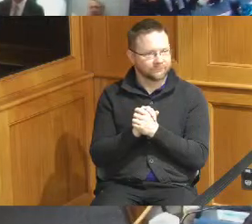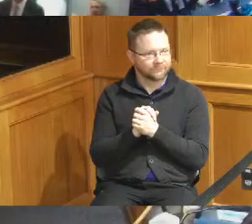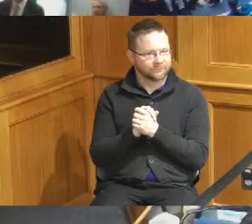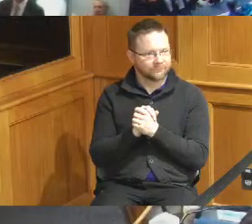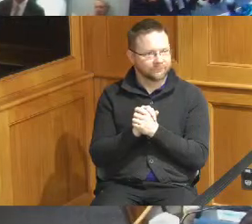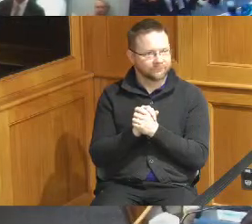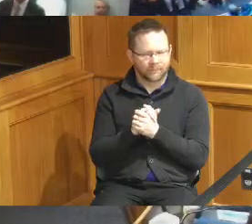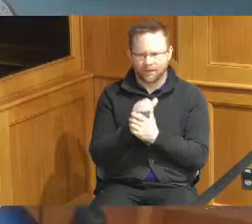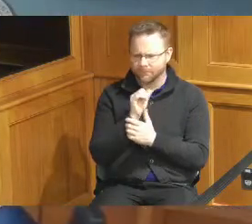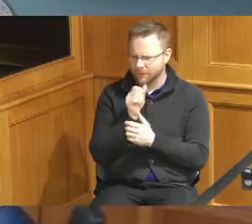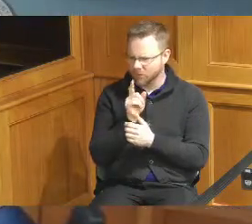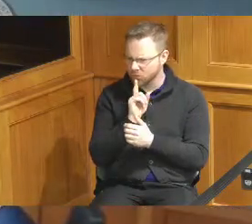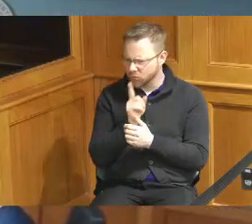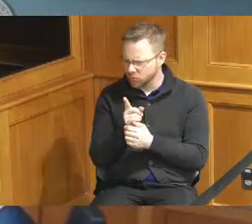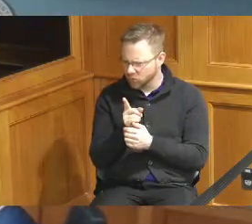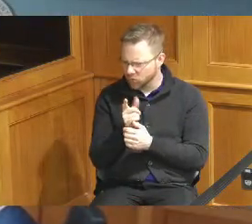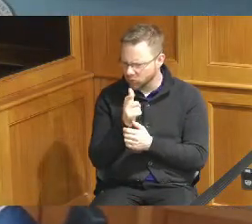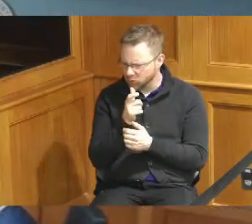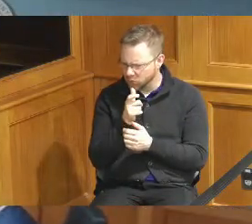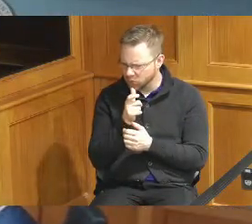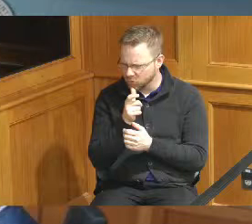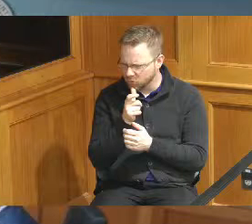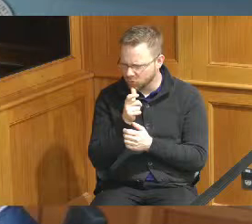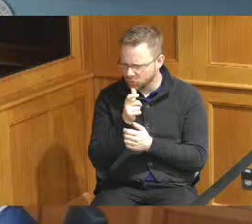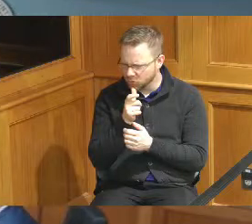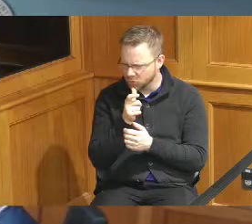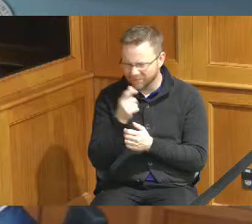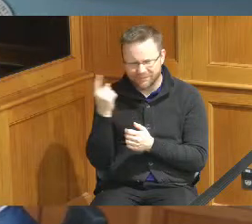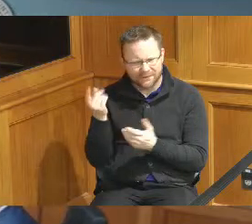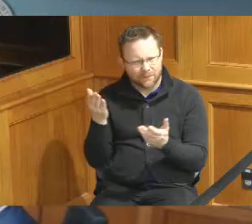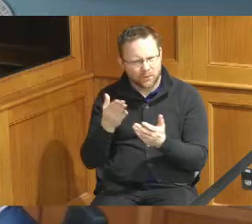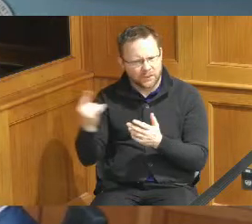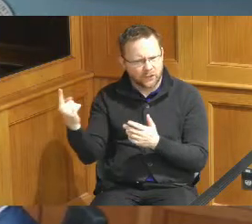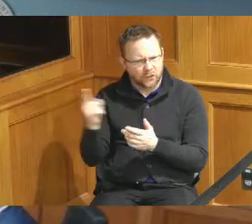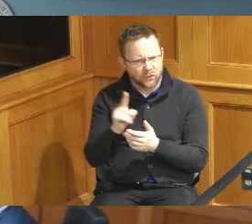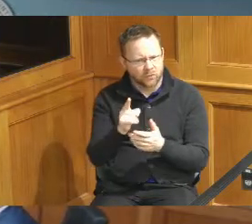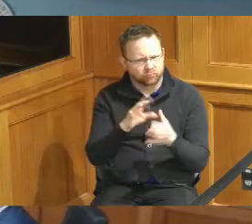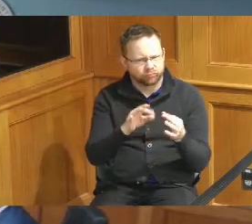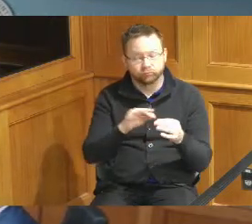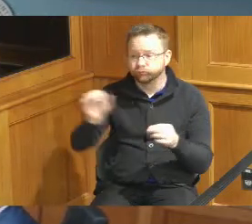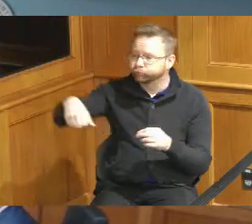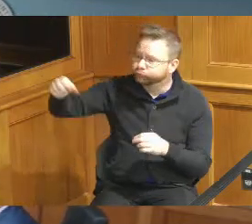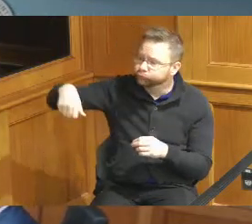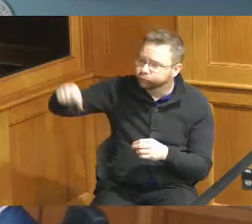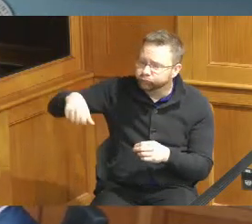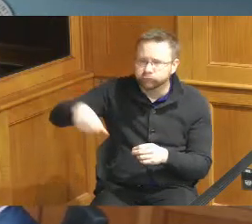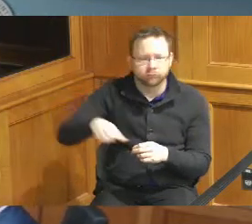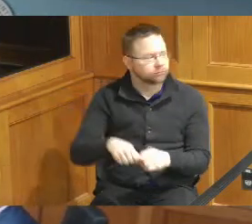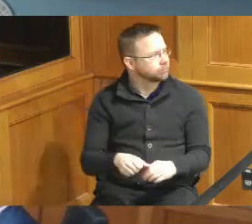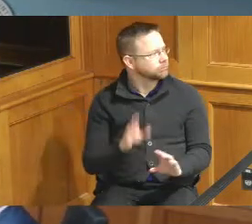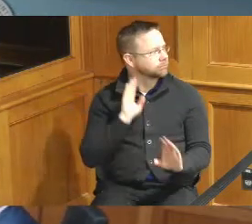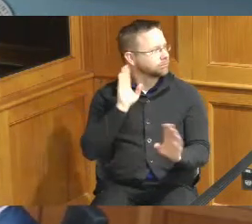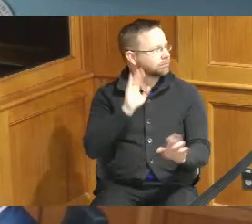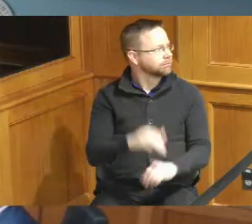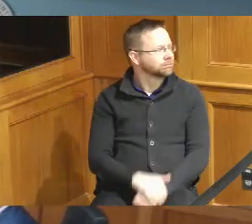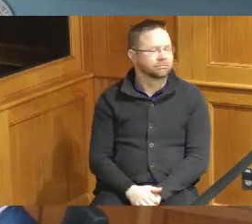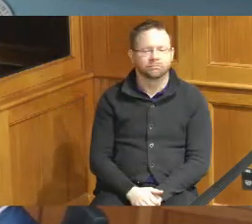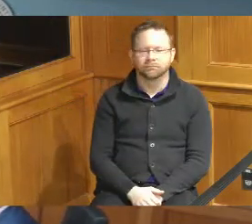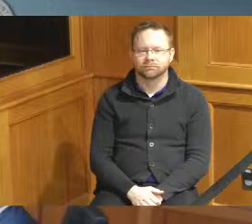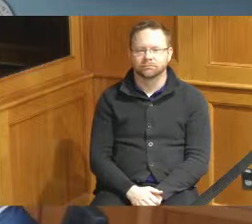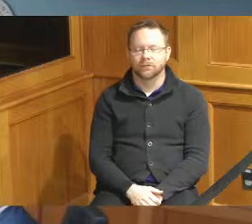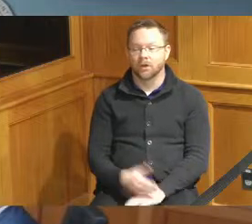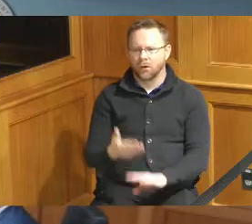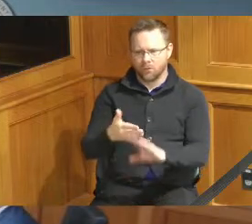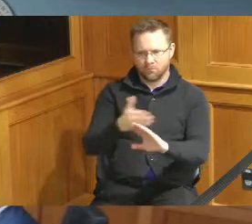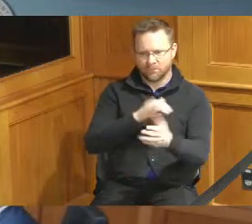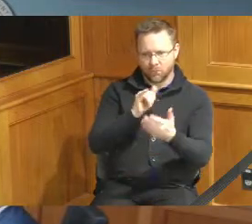And I'm not sure, is someone here to represent? Yes. Hello. Before